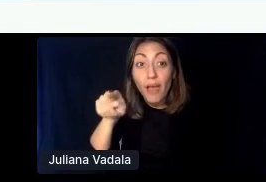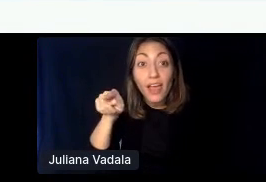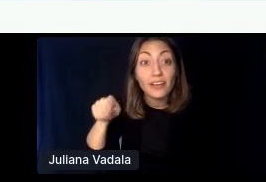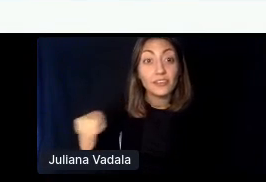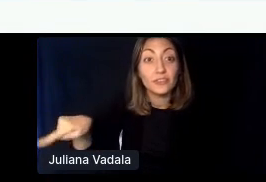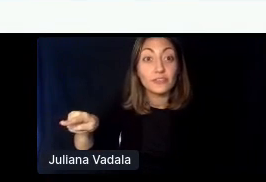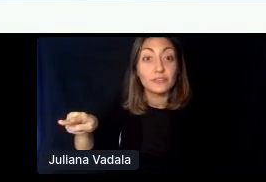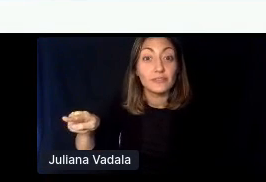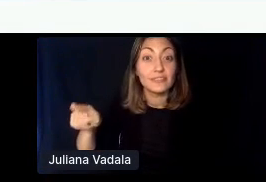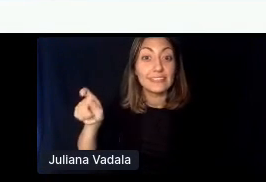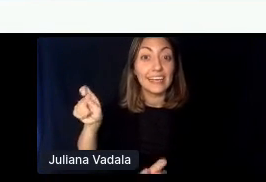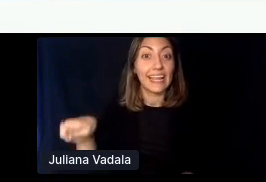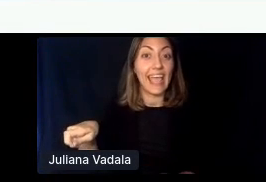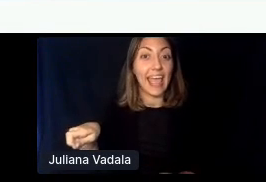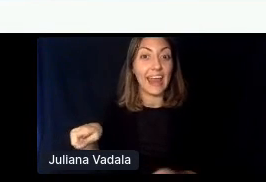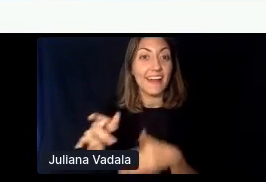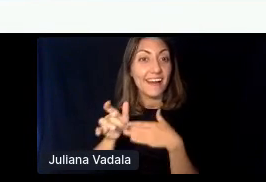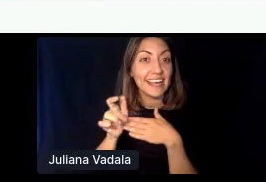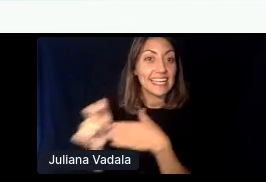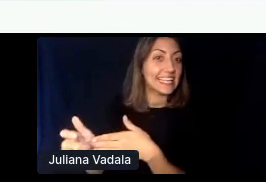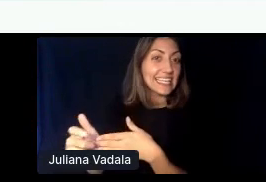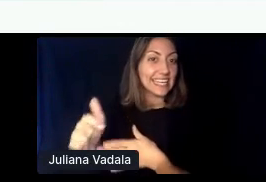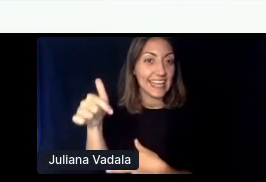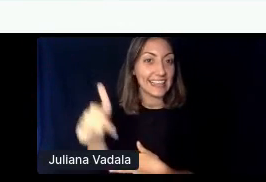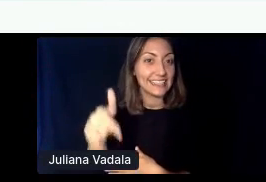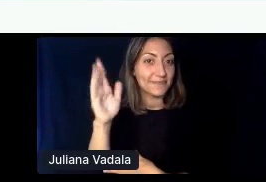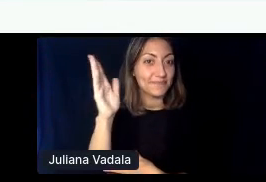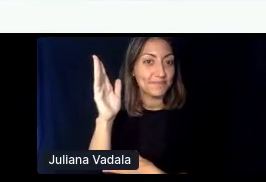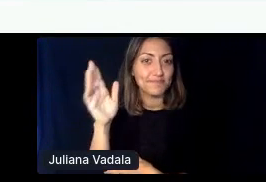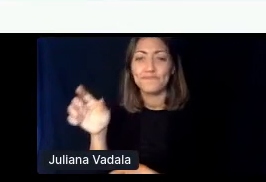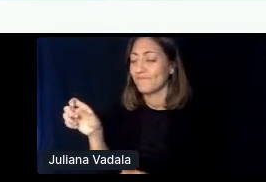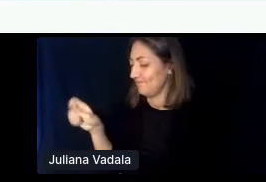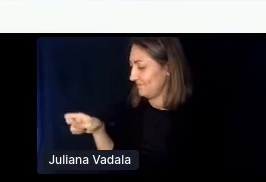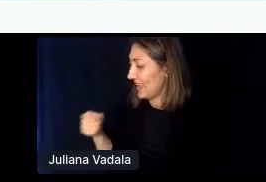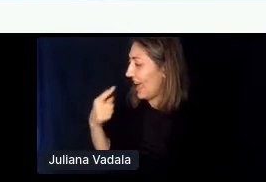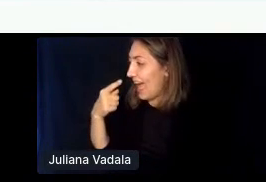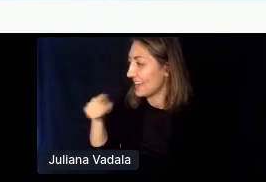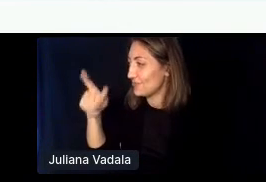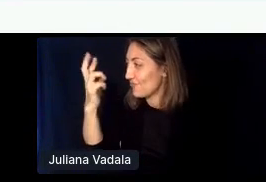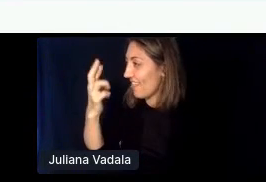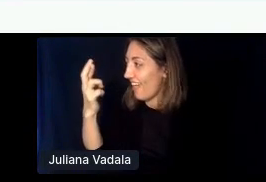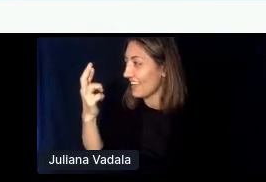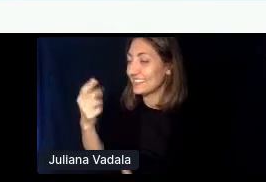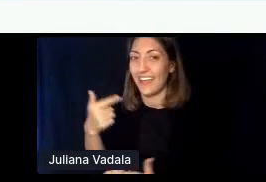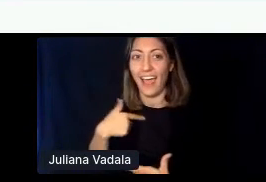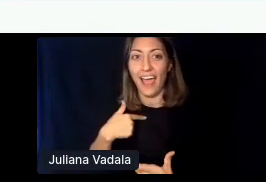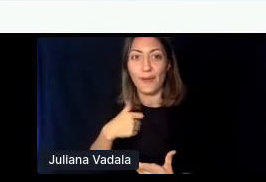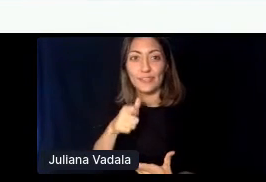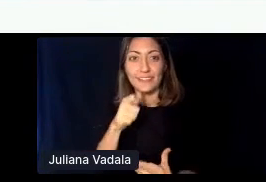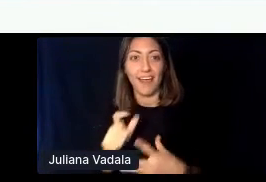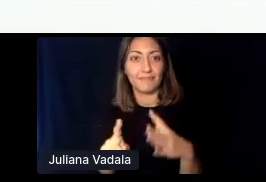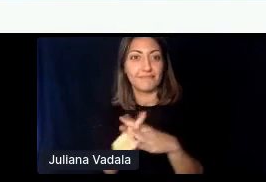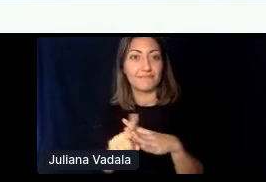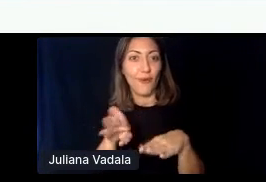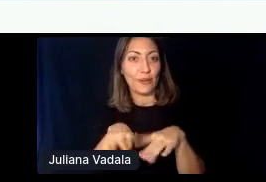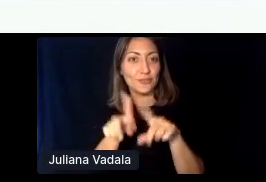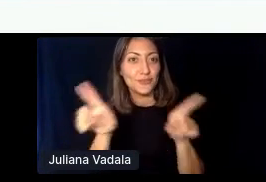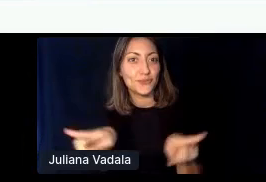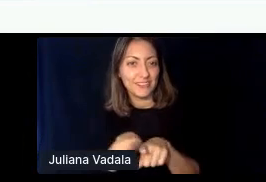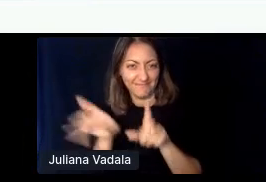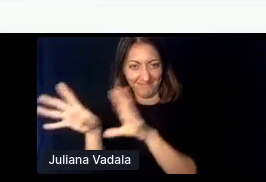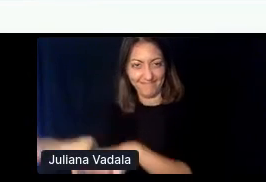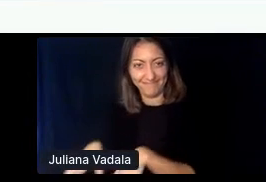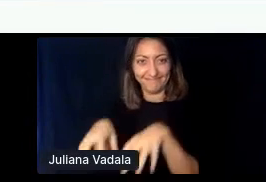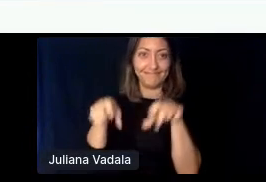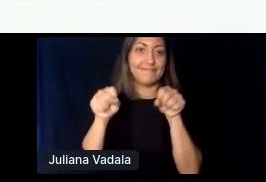that I wasn't showing up, but yeah, I'm here. I can pick it back up. Great. So out of our possible responses, the